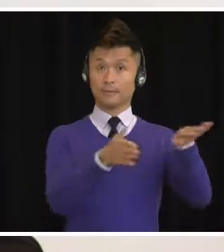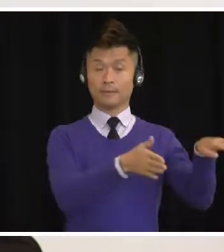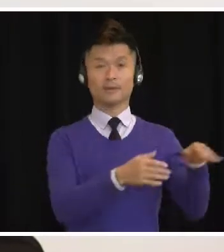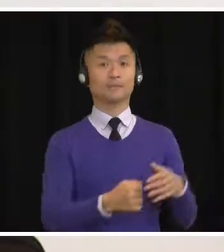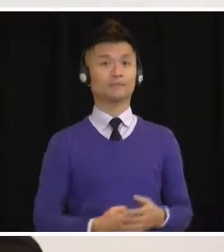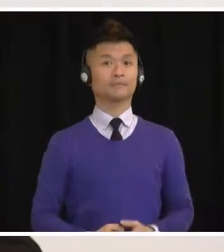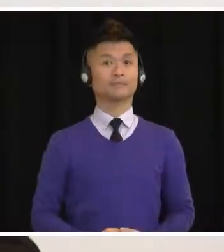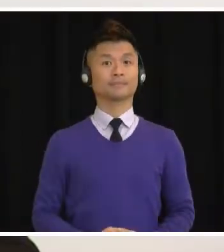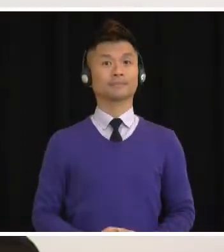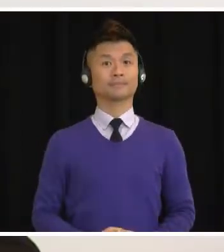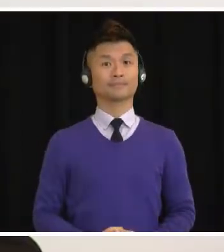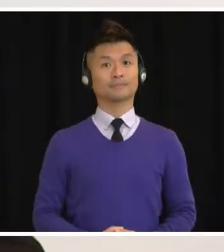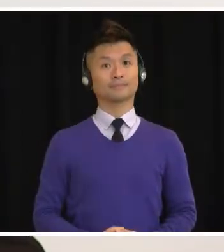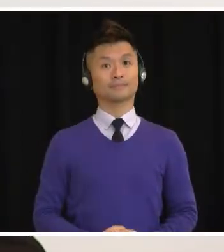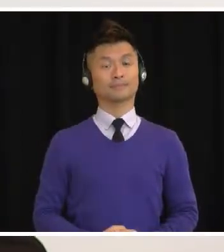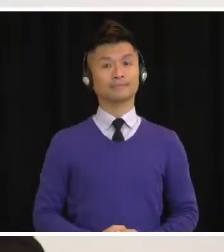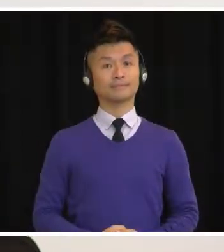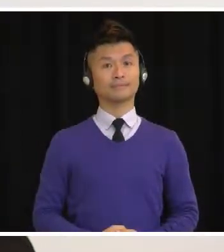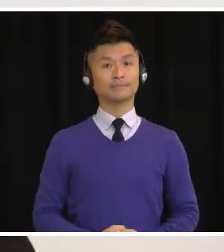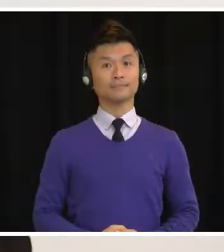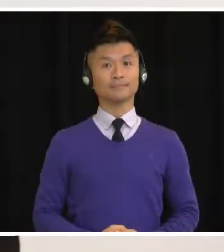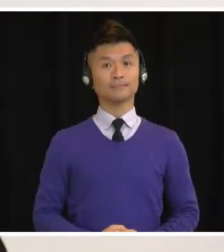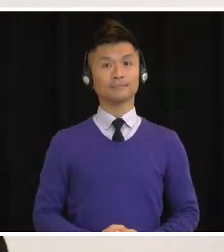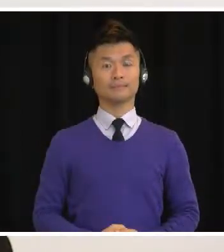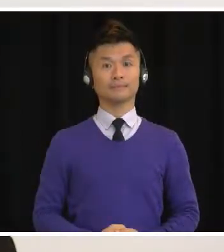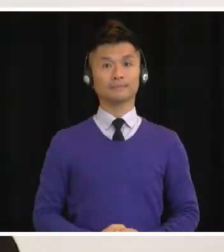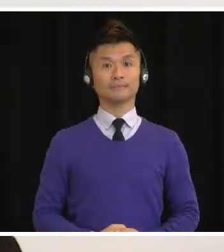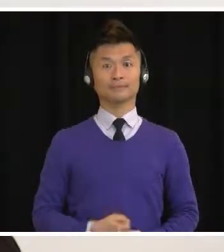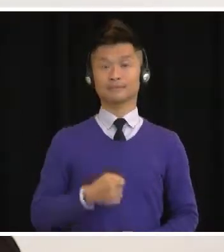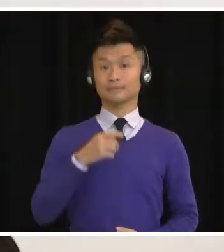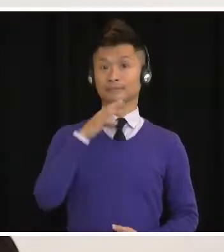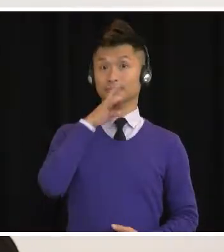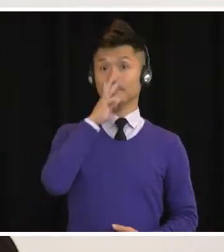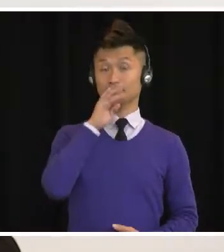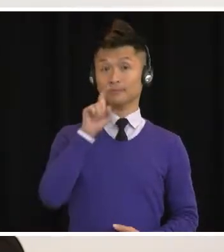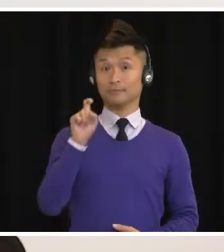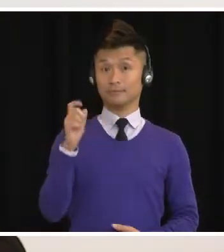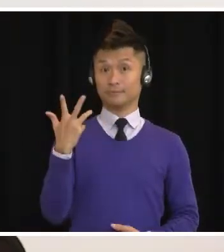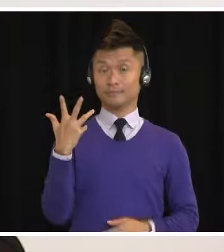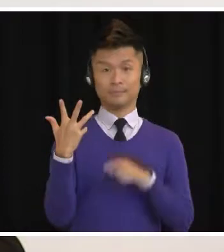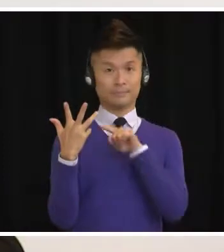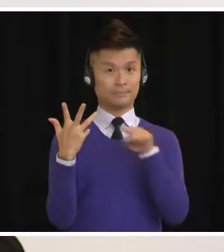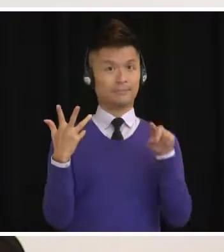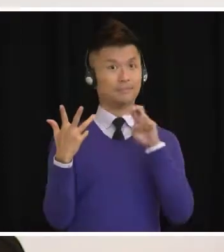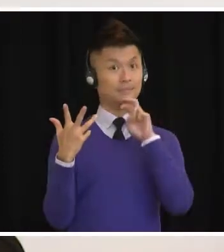of 18 and 20, but I understand that